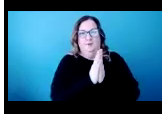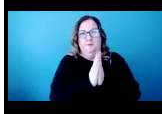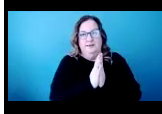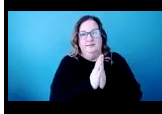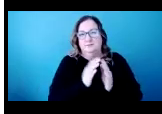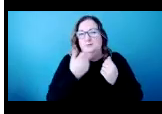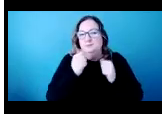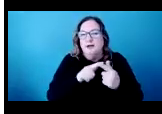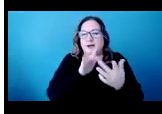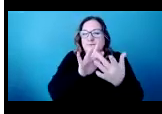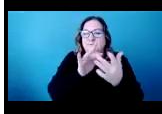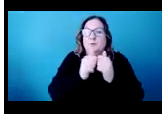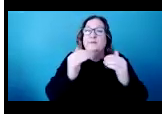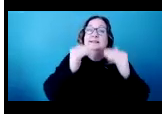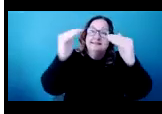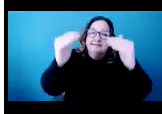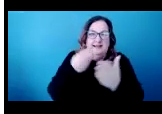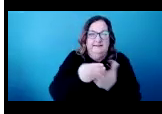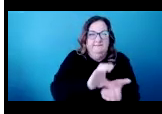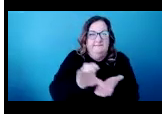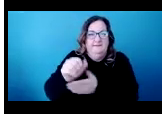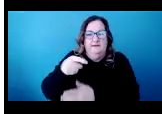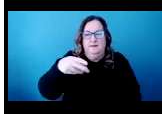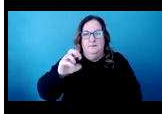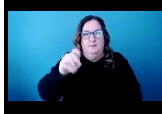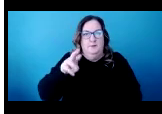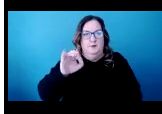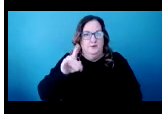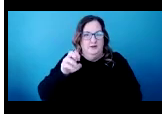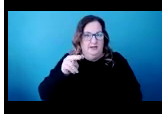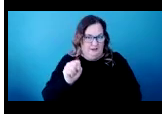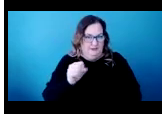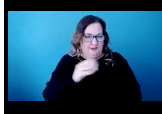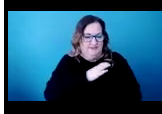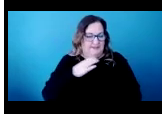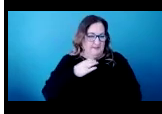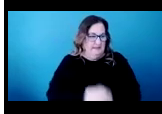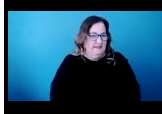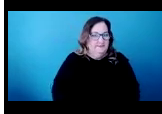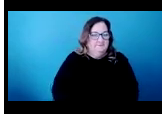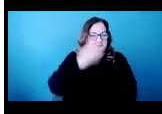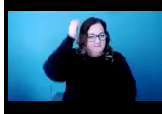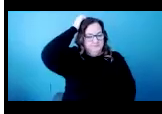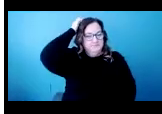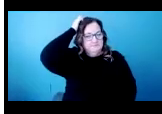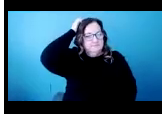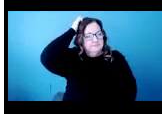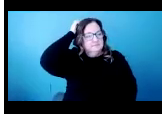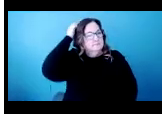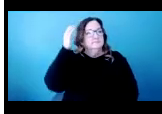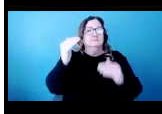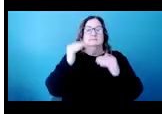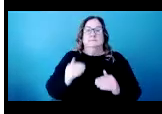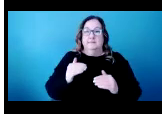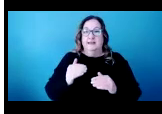Okay, next one. So a couple of basic advocacy things. You do not have